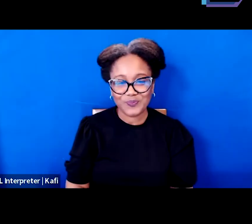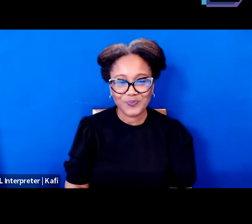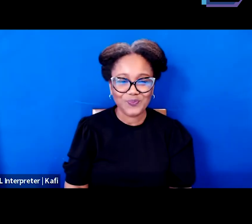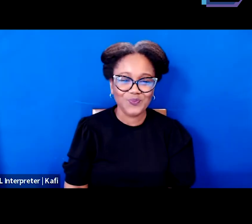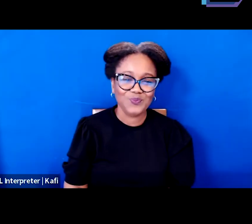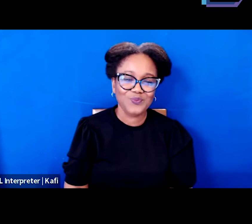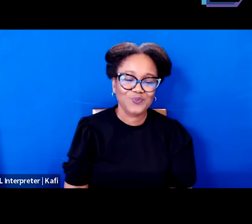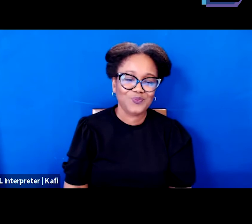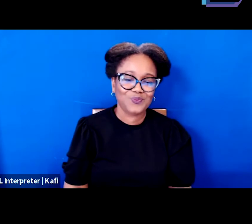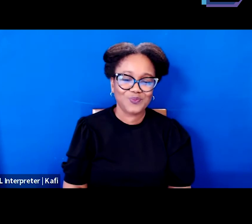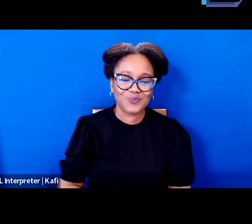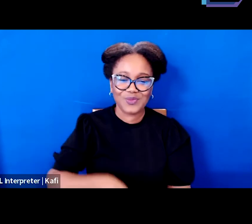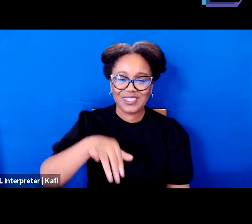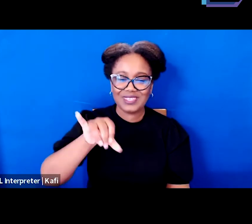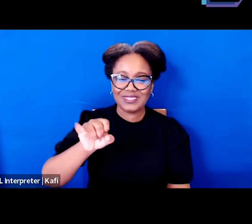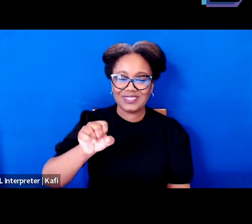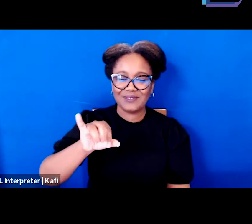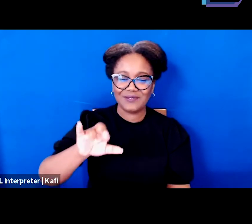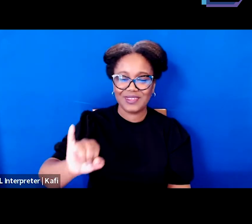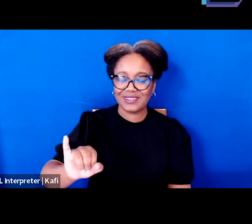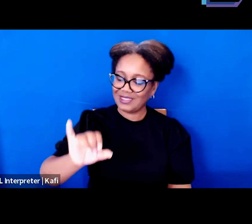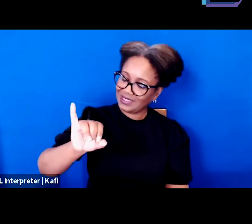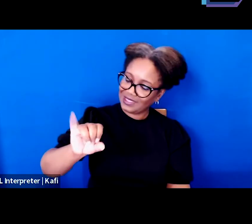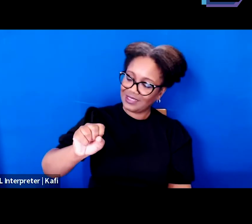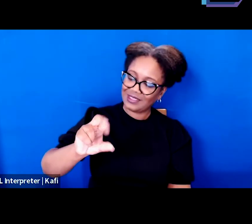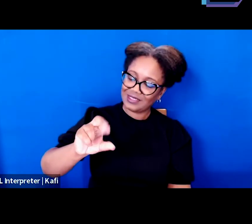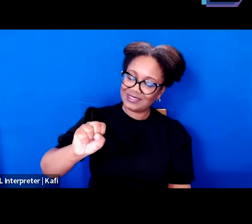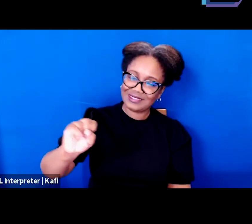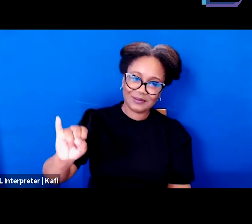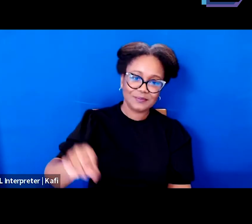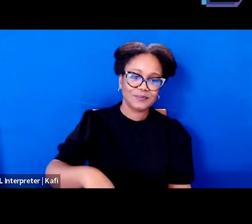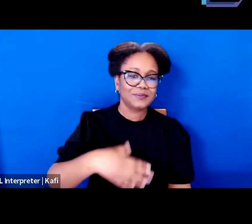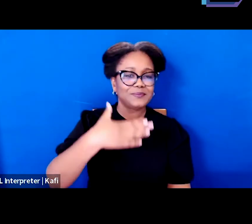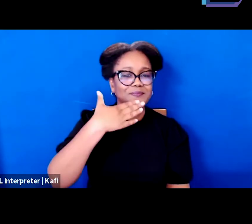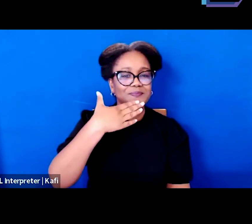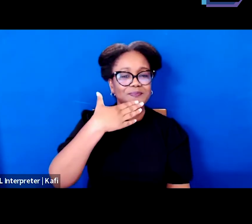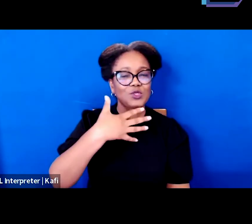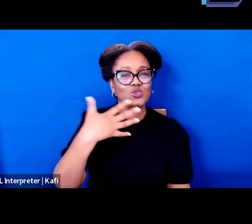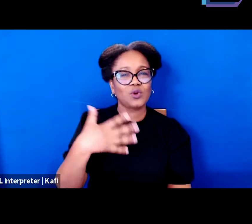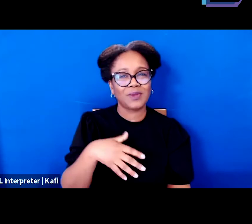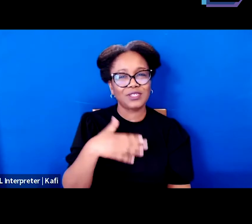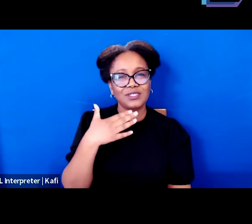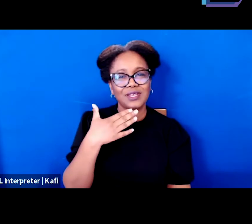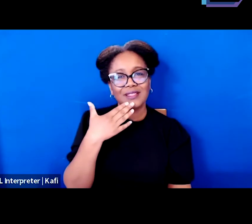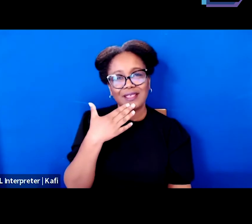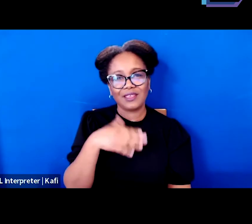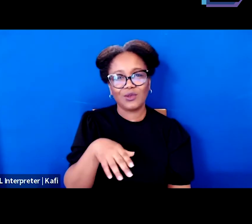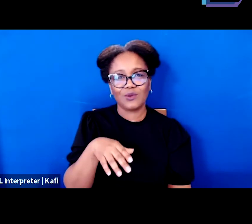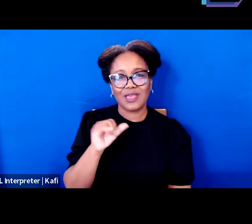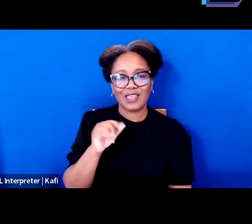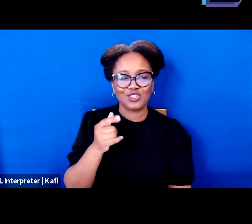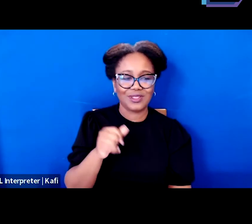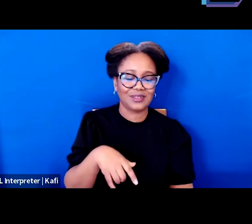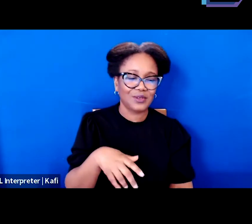Thank you so much, Angela. So we've heard from our panelists so far. Siihasin grounded us on